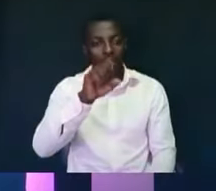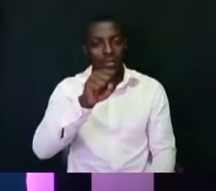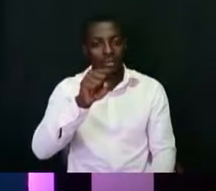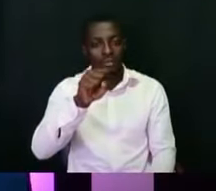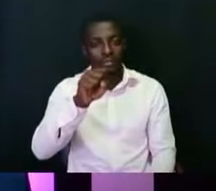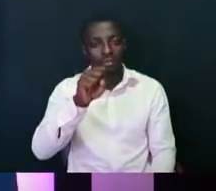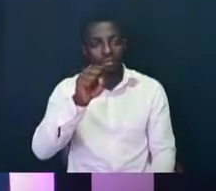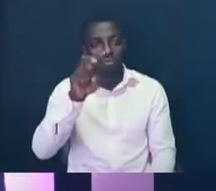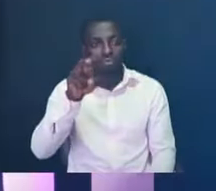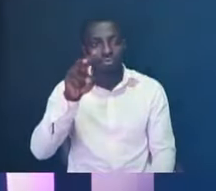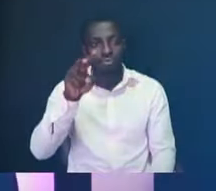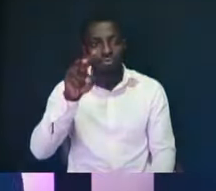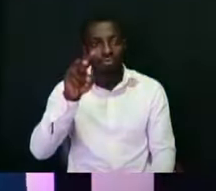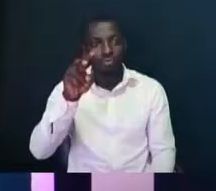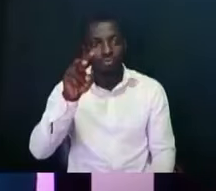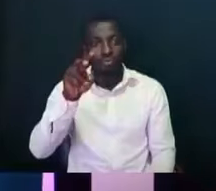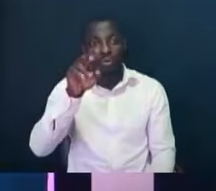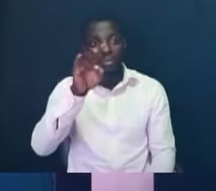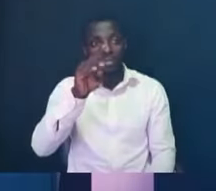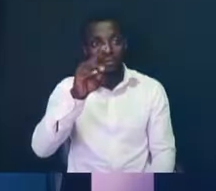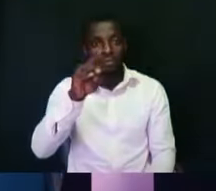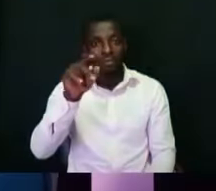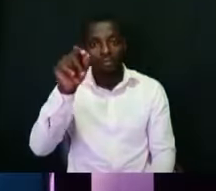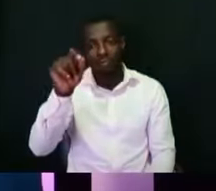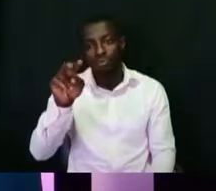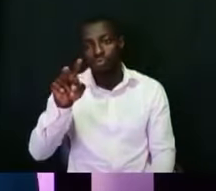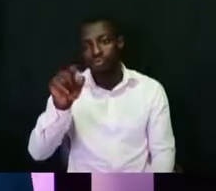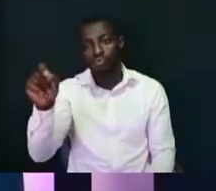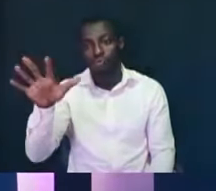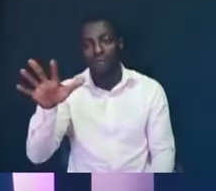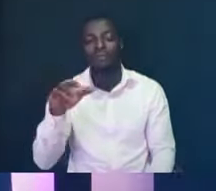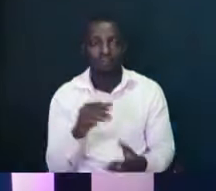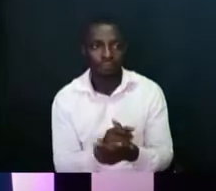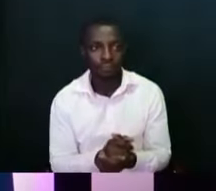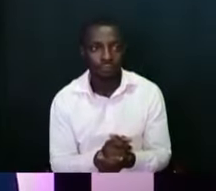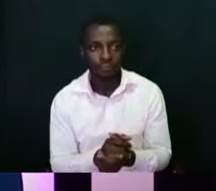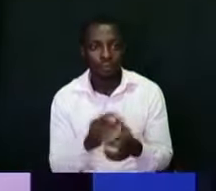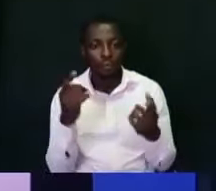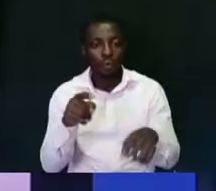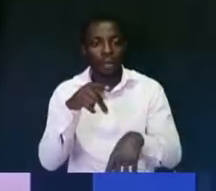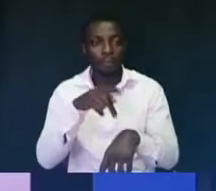2 and 3. Now, when Paul and his companions had passed through